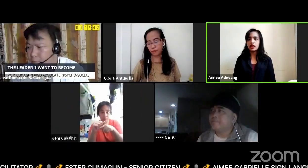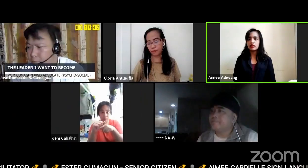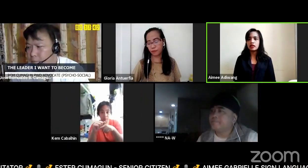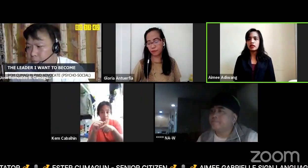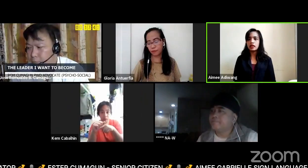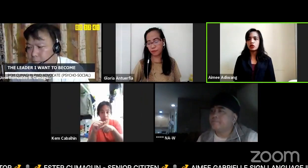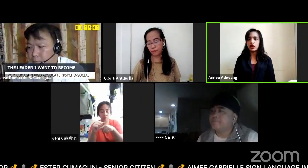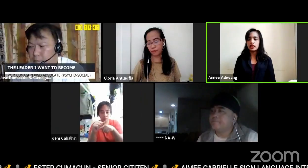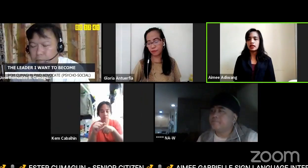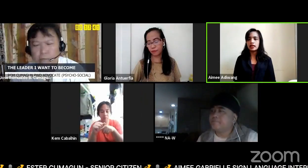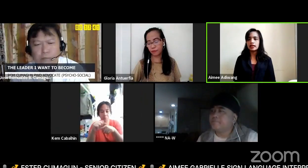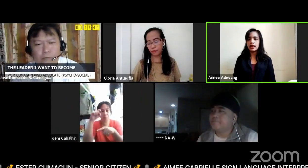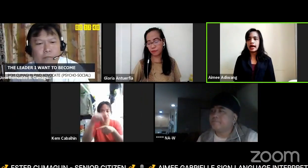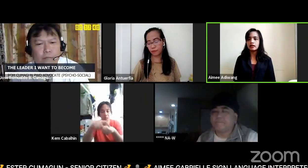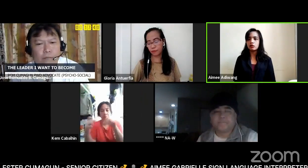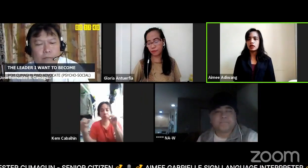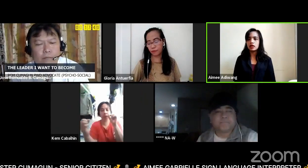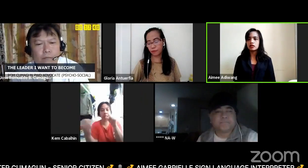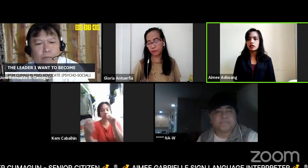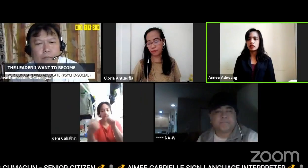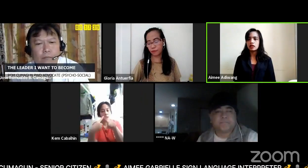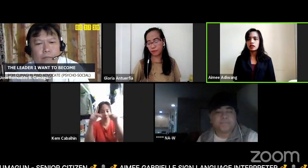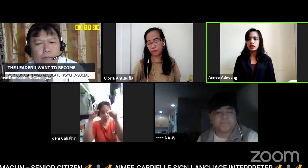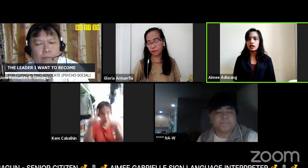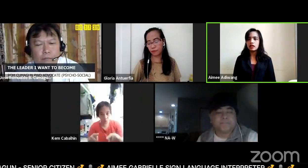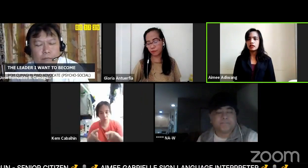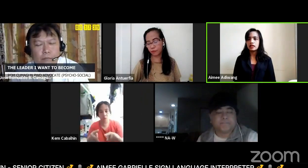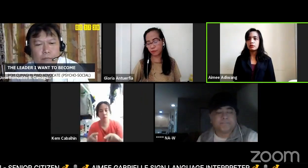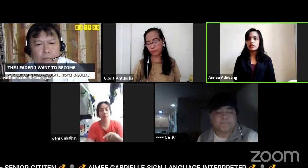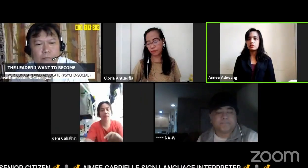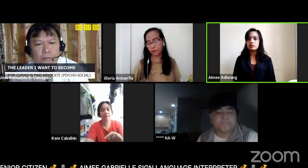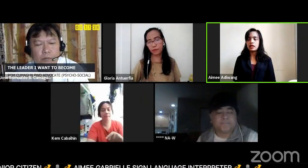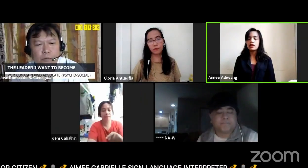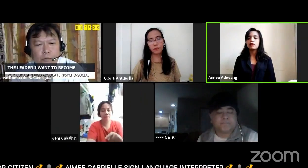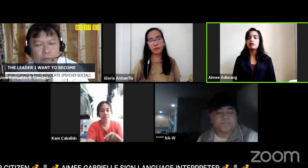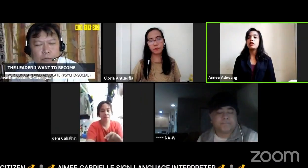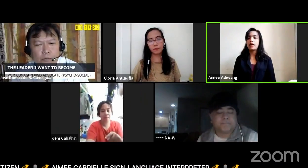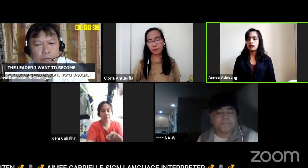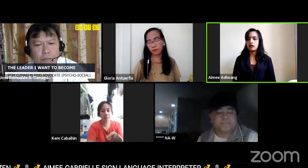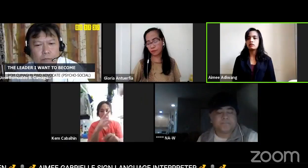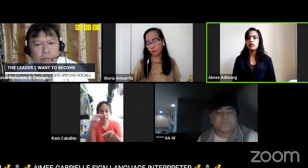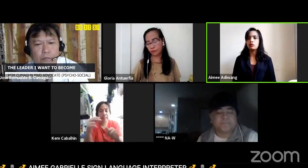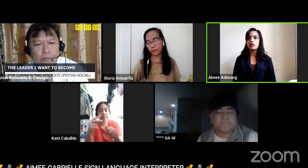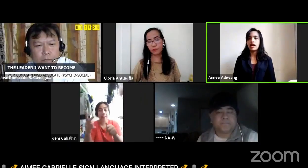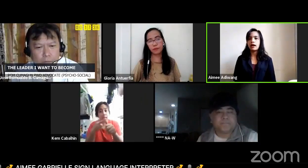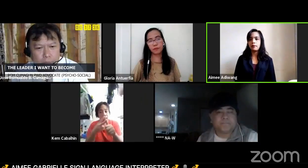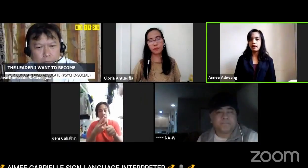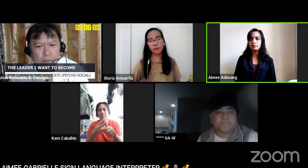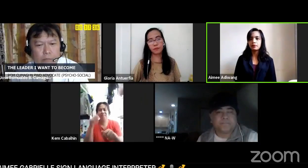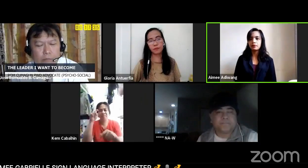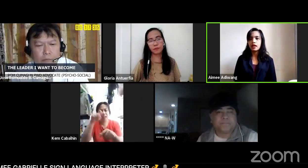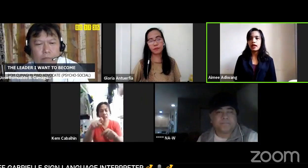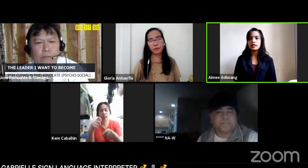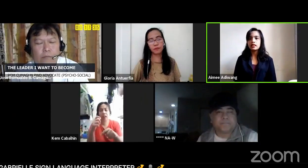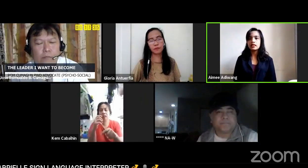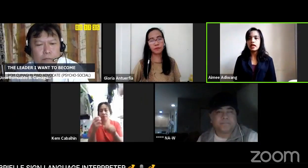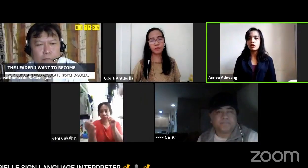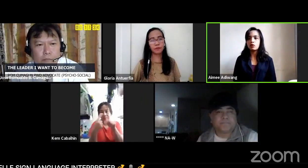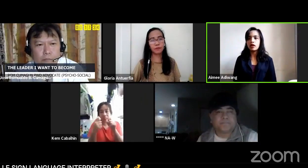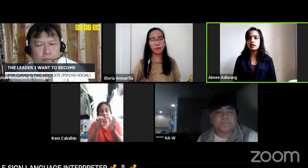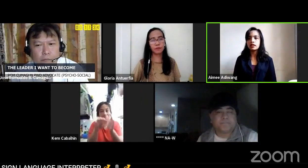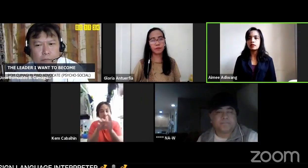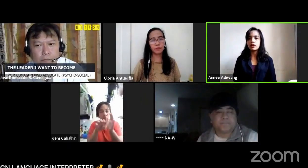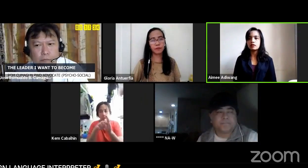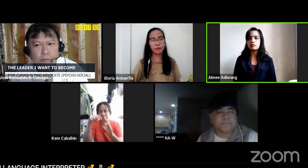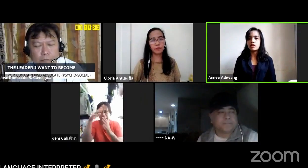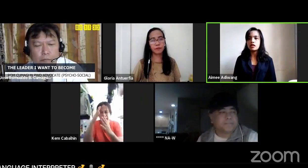very important in that training that I had was there must be feedback that would happen. And then the